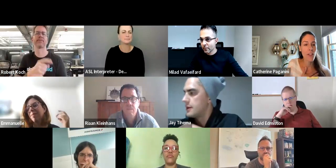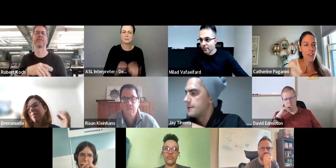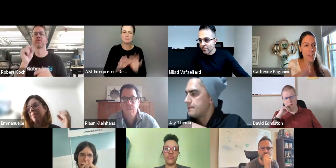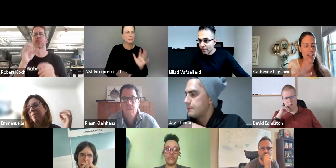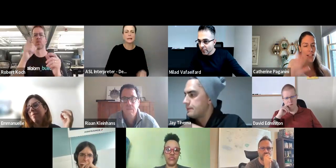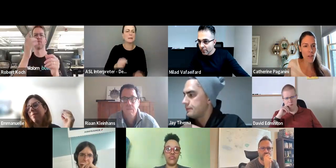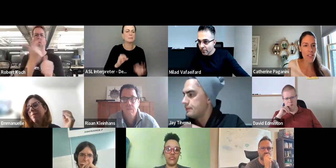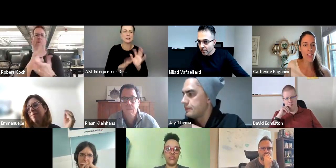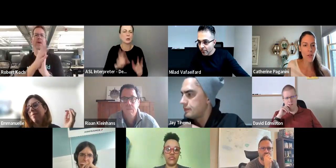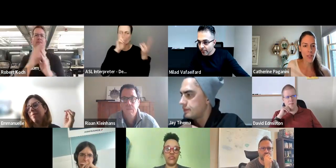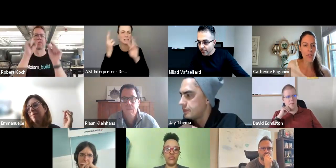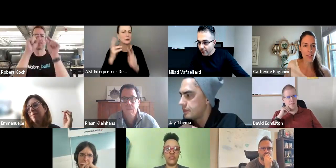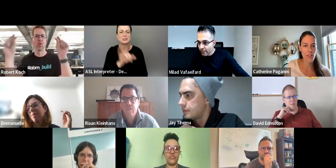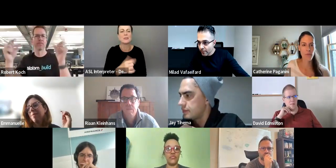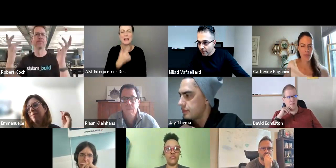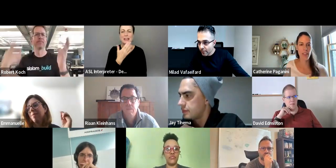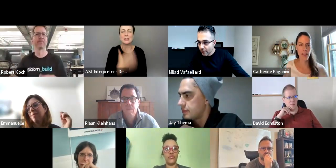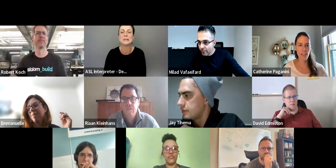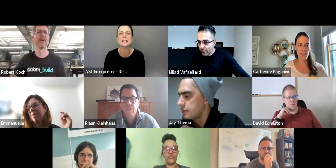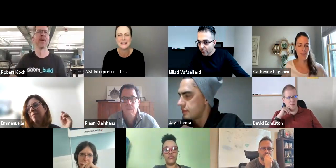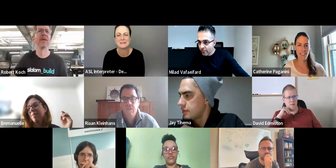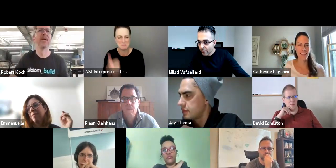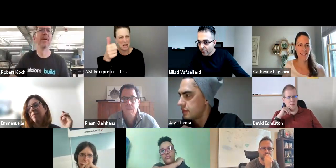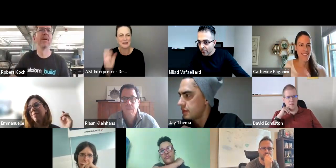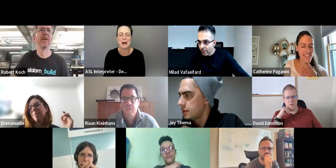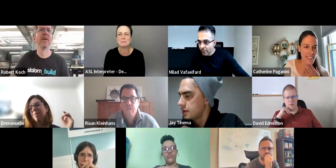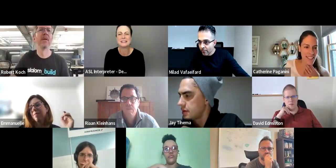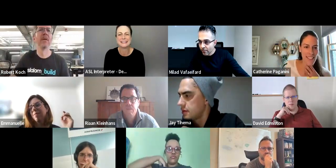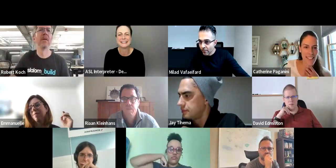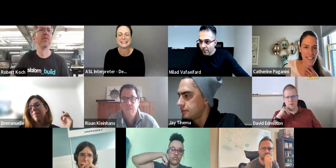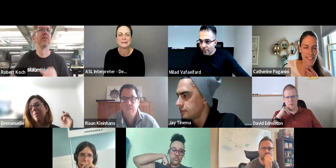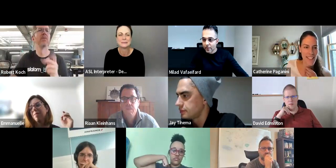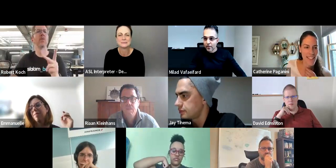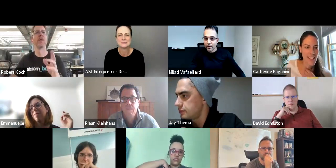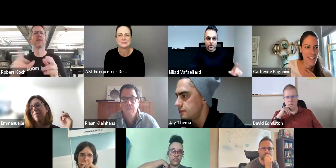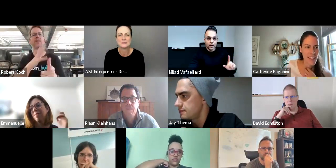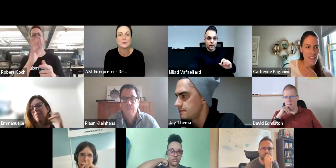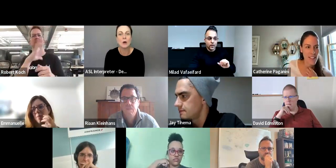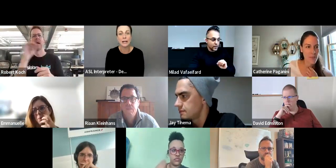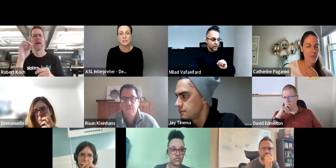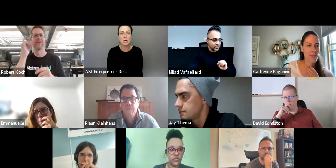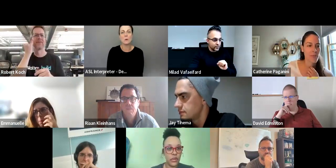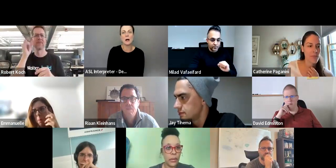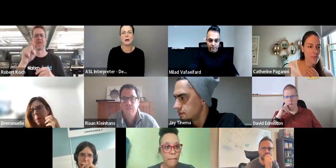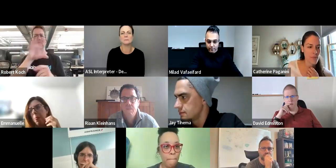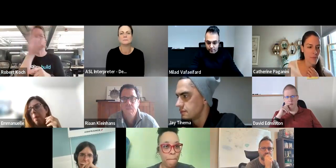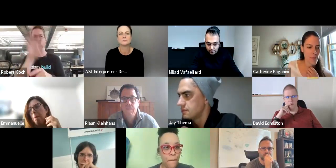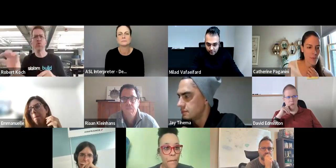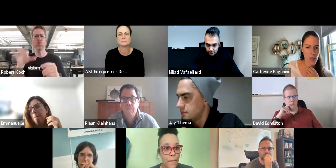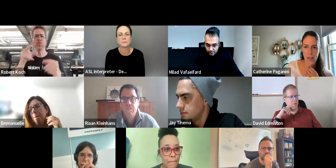It's Yeah. difficult because then you don't see the Interpreter interpreter. misunderstood that. Thank you. Got it now. All right.